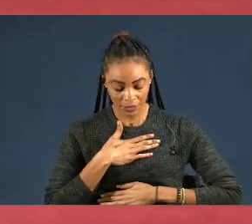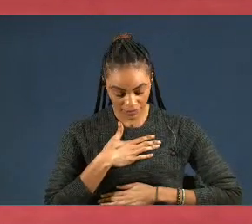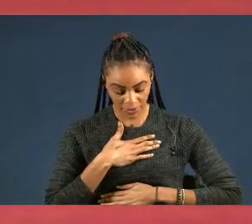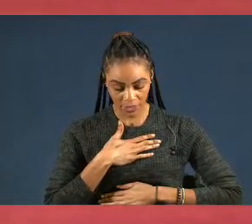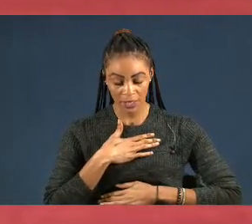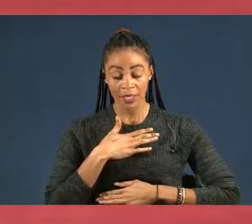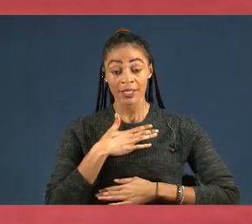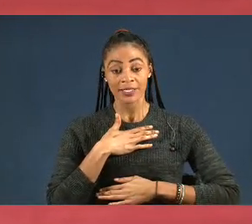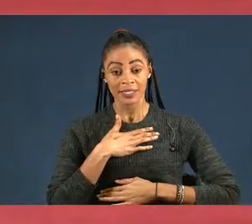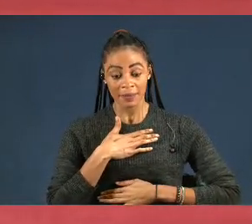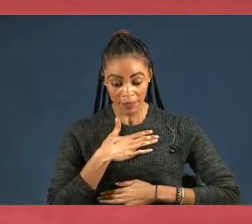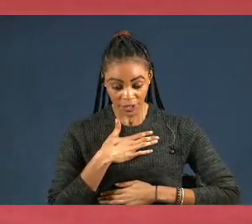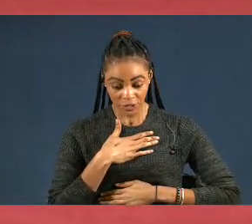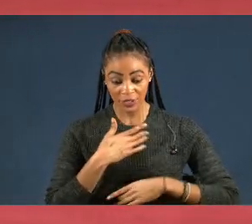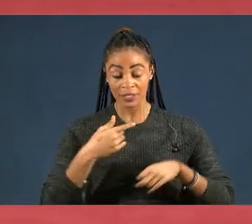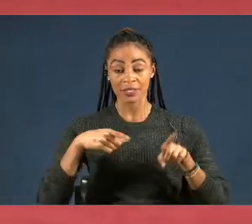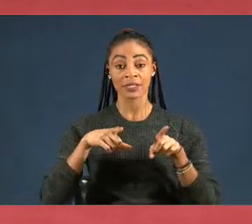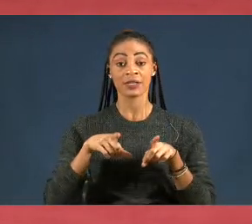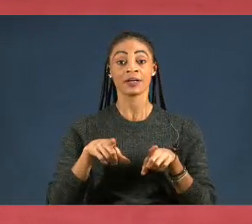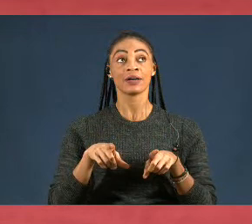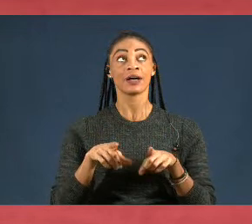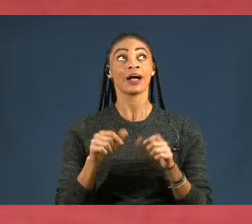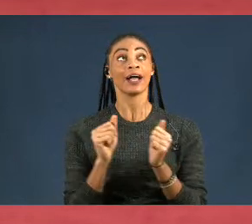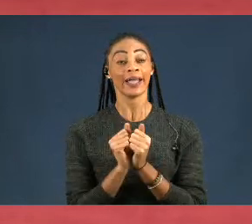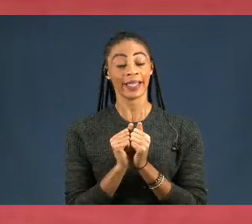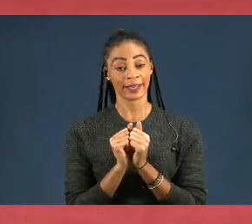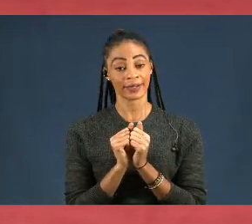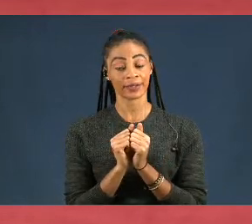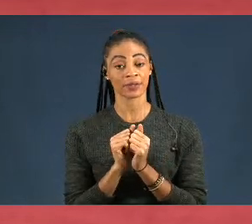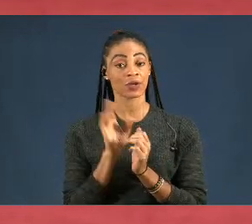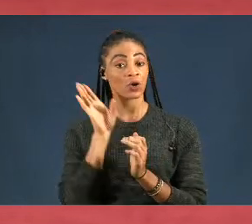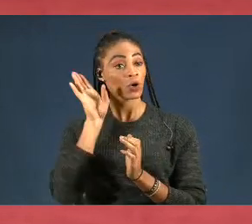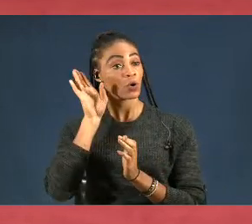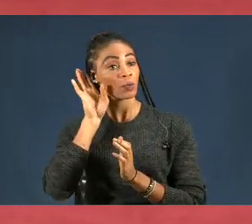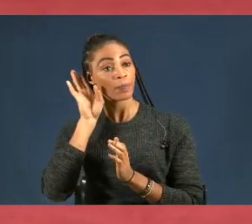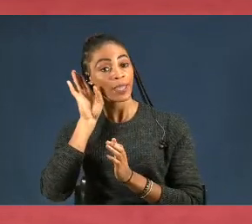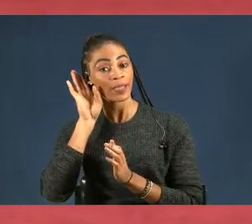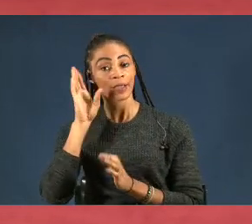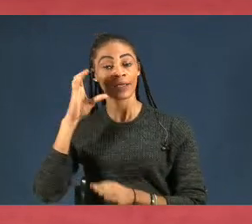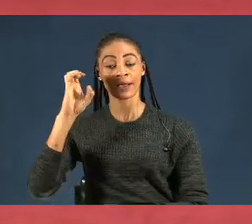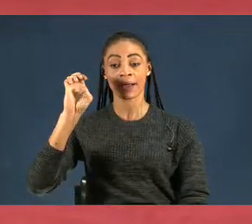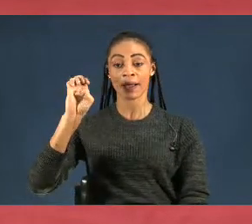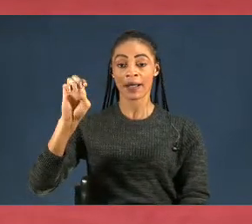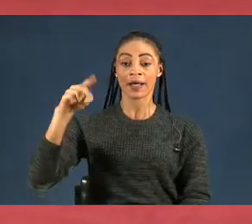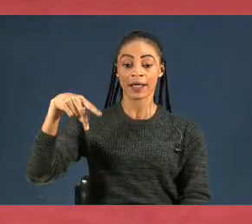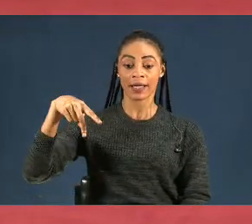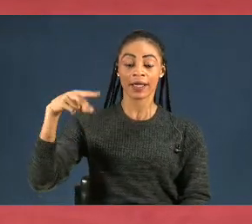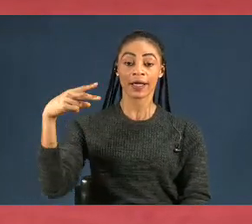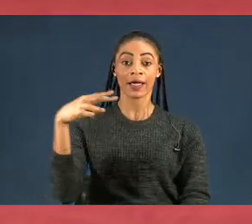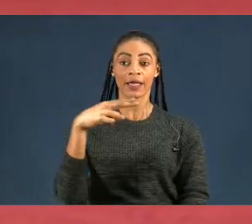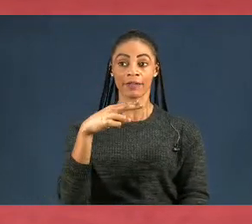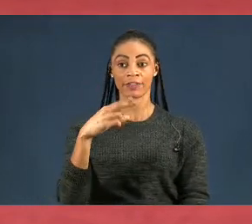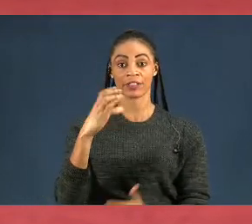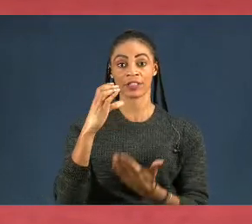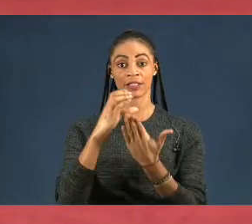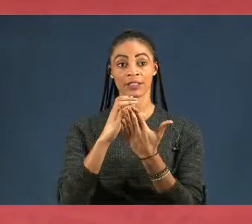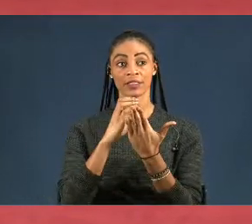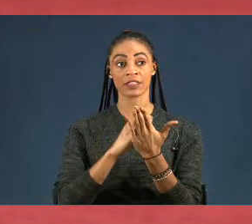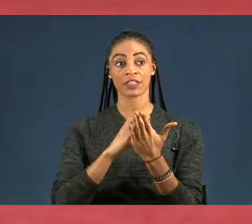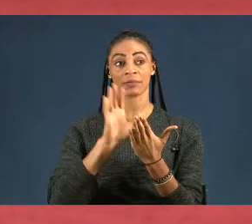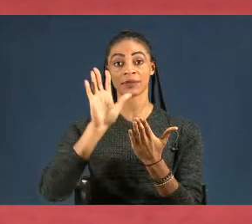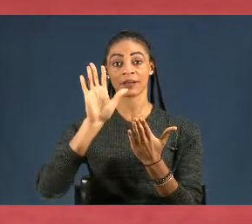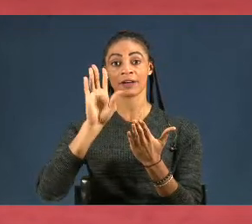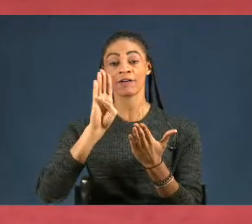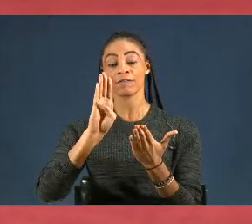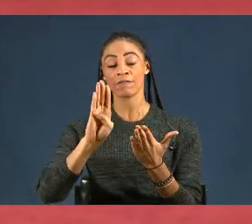submission and obey. If you look at the book of Ephesians, chapter 5, chapter 6, if you continue, you chapter